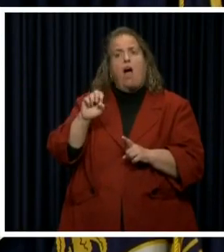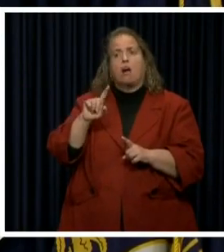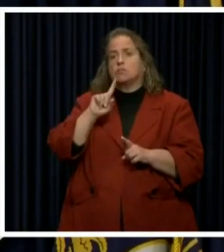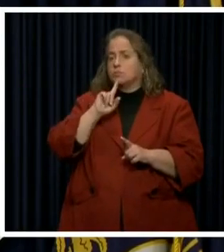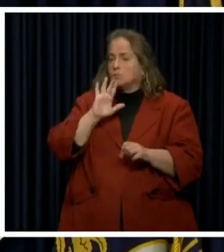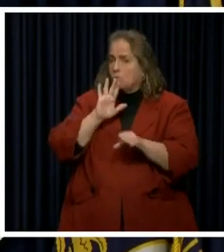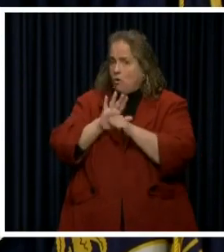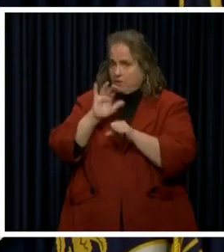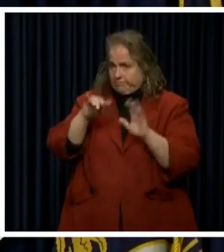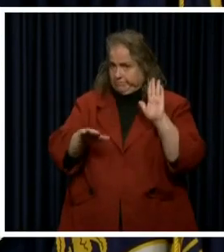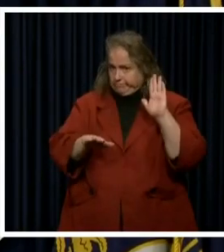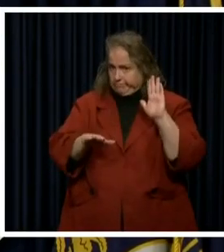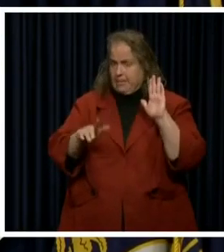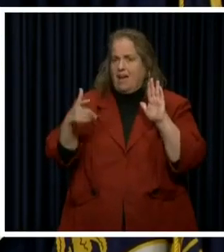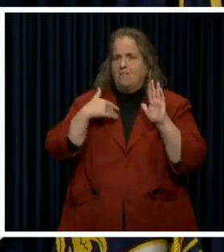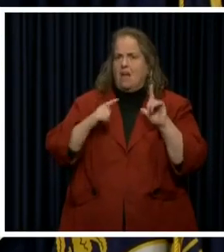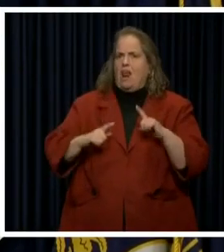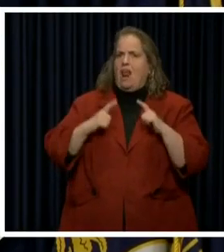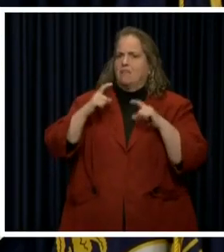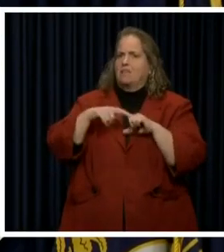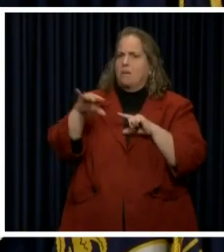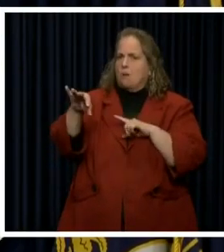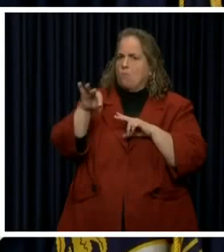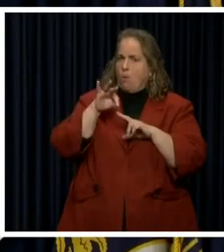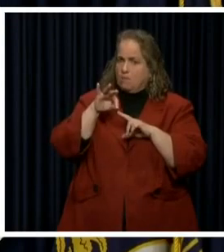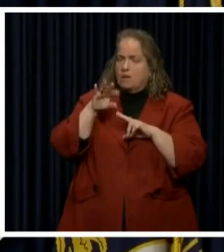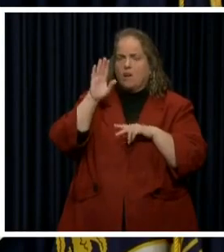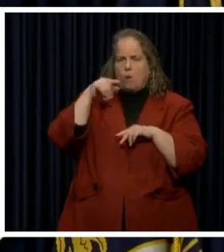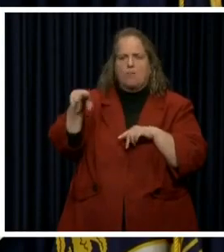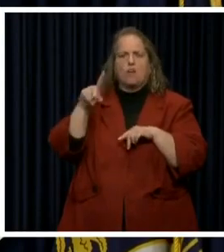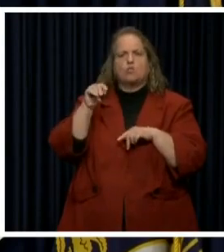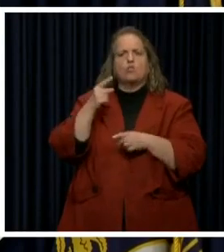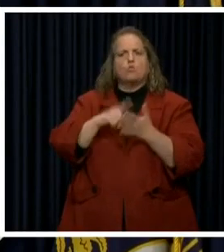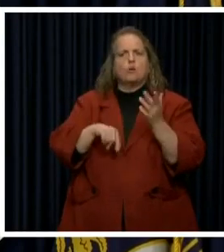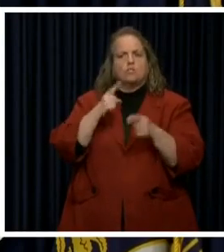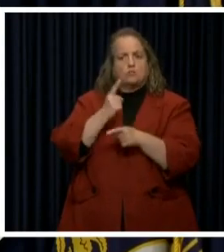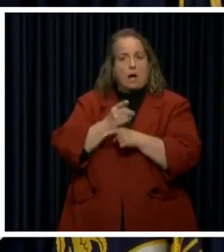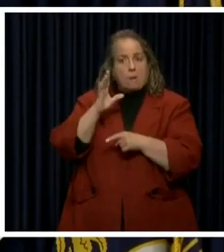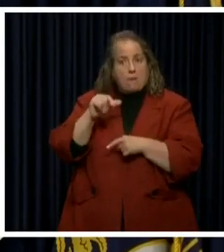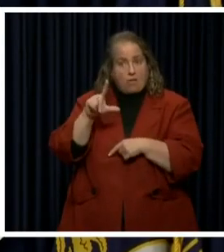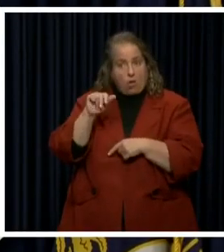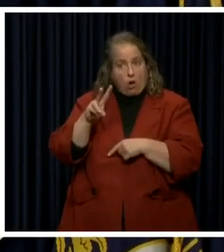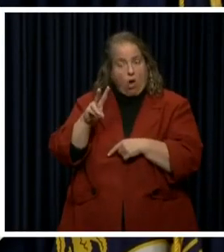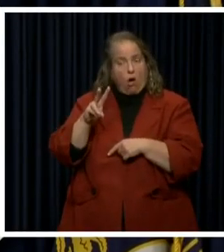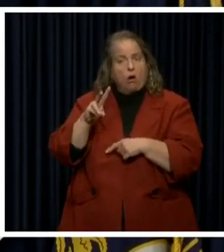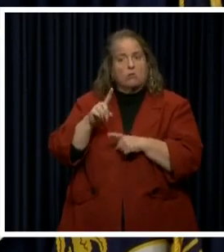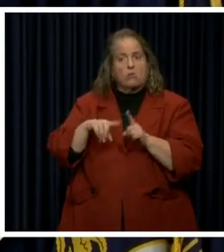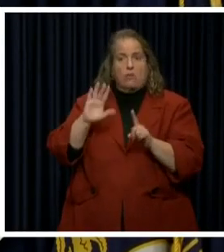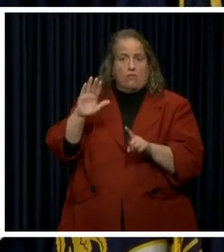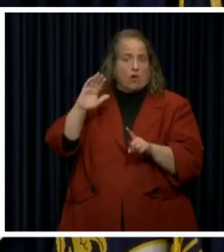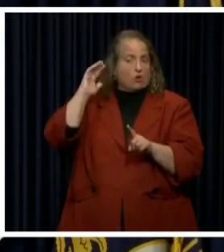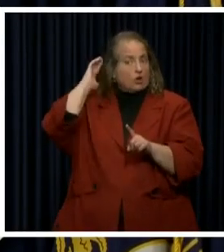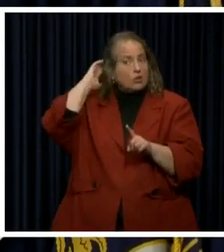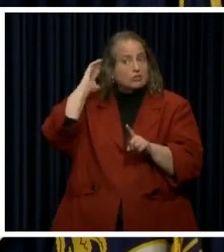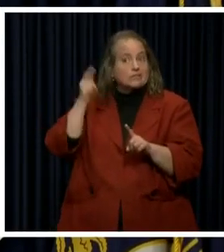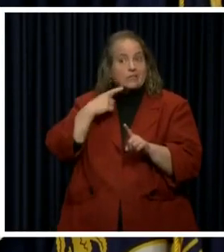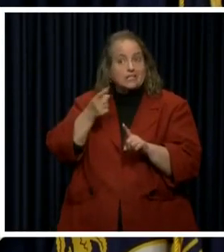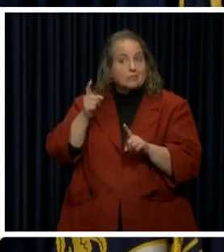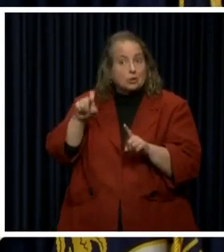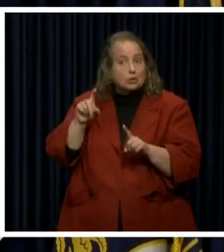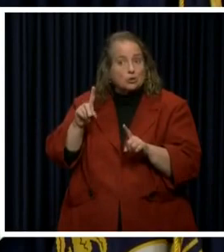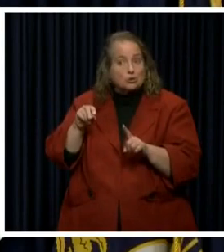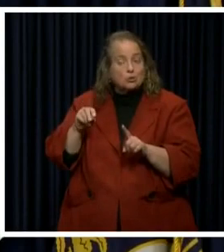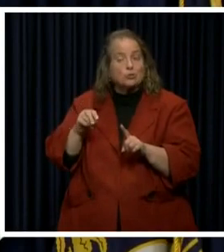lifetime appointments, and hopefully they do what's right by the law and what their conscience tells them. And I'll